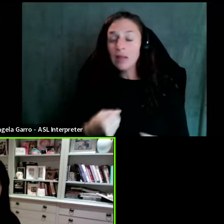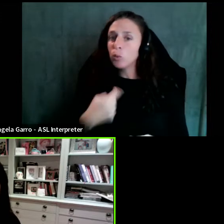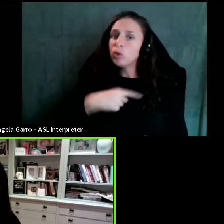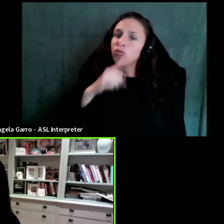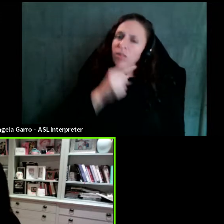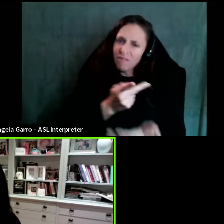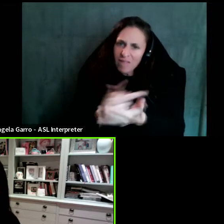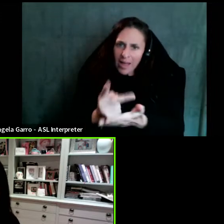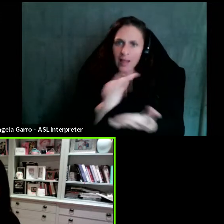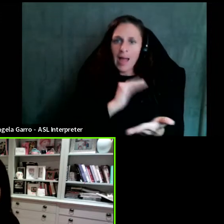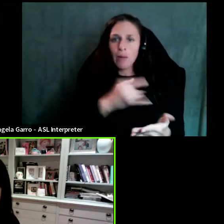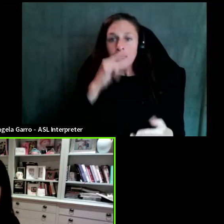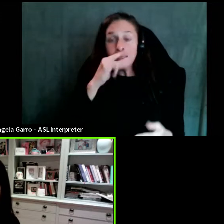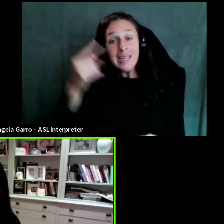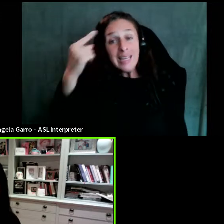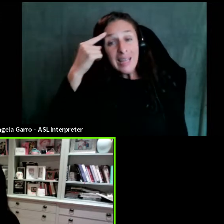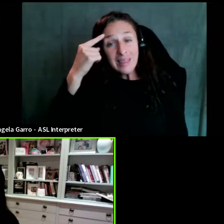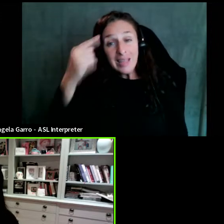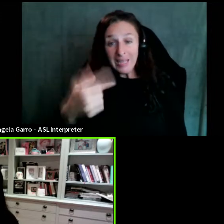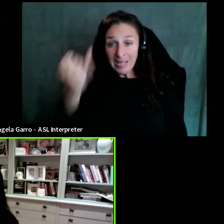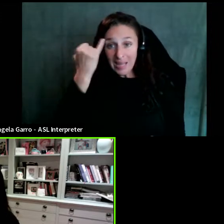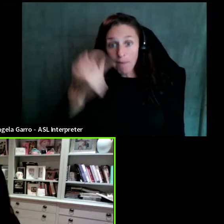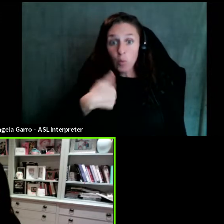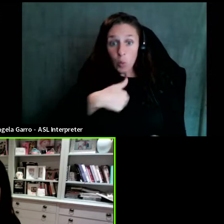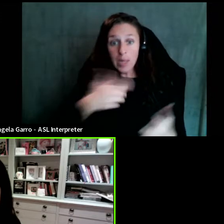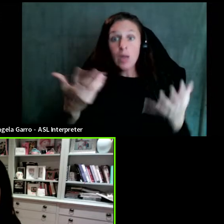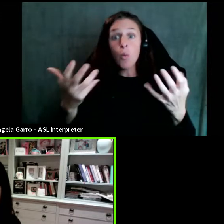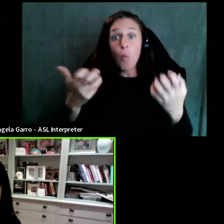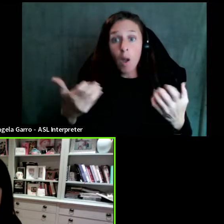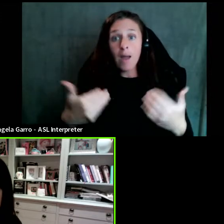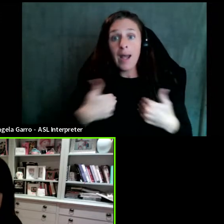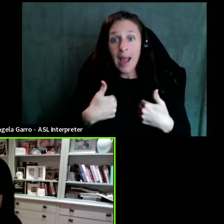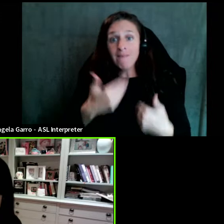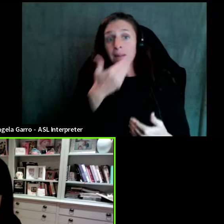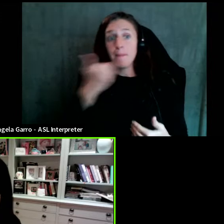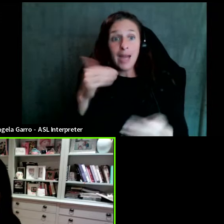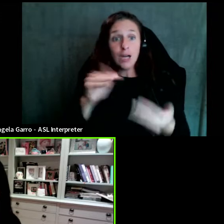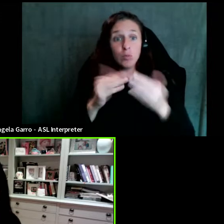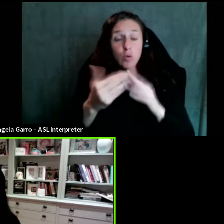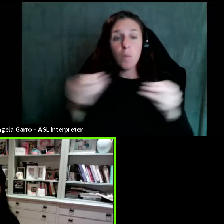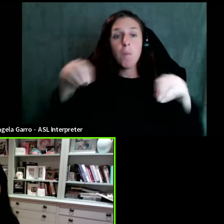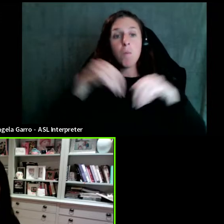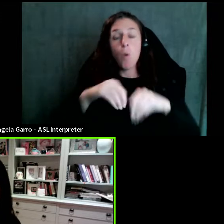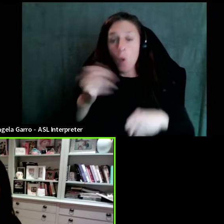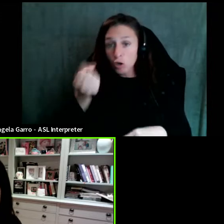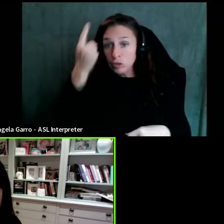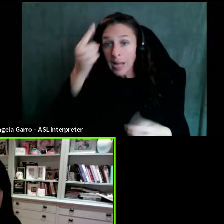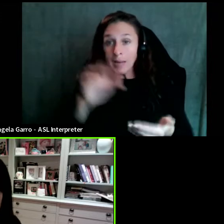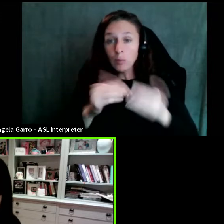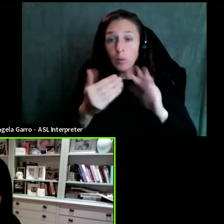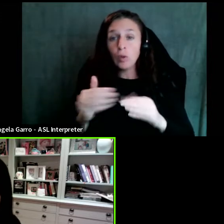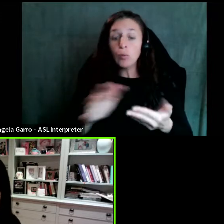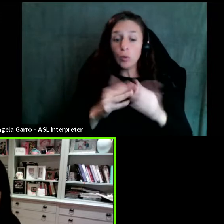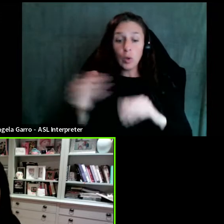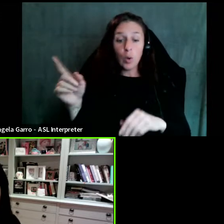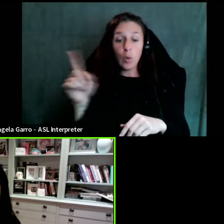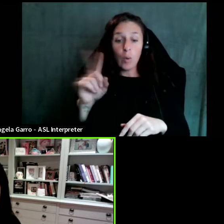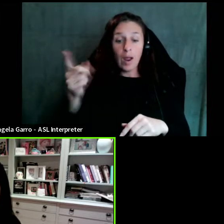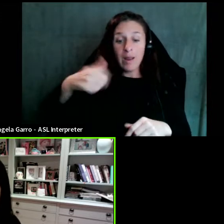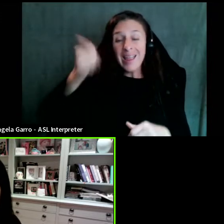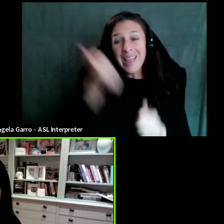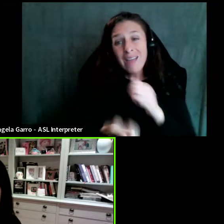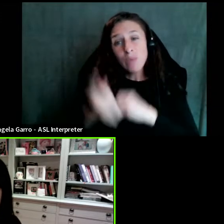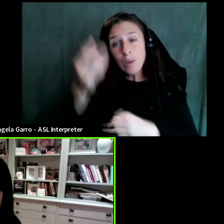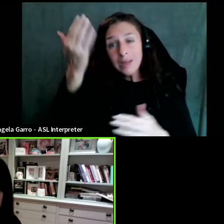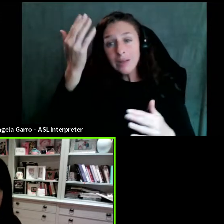And I think if we want to have a better community, a more understanding community, a community where everybody respects each other, then we